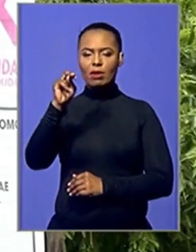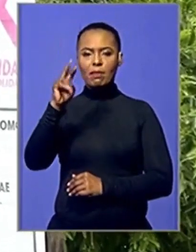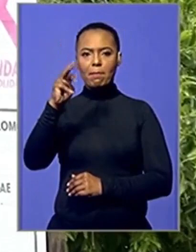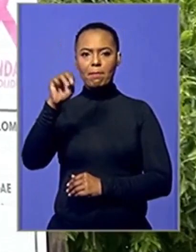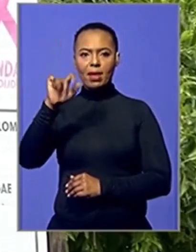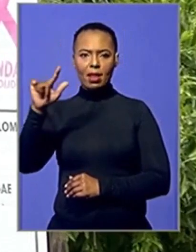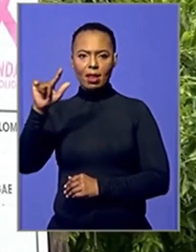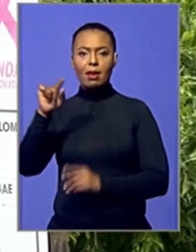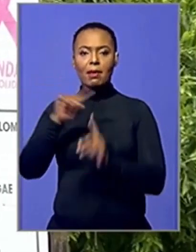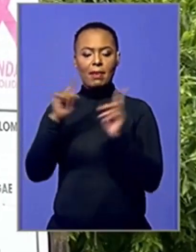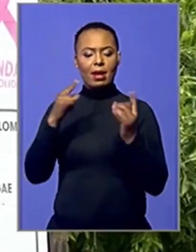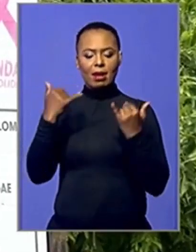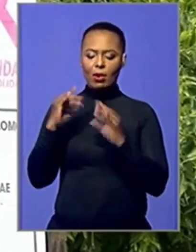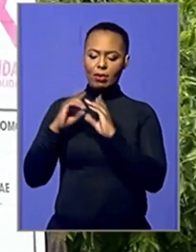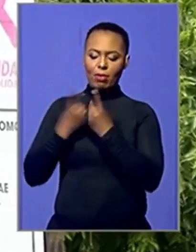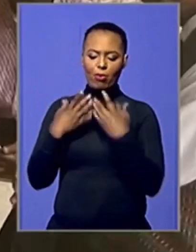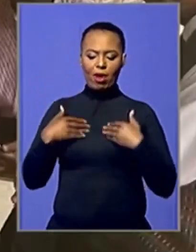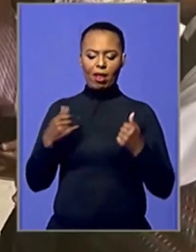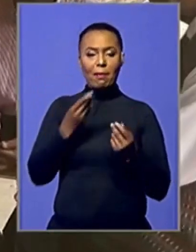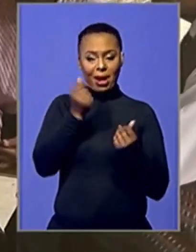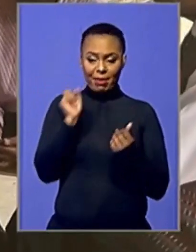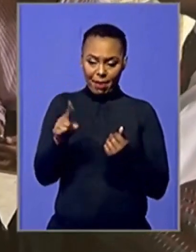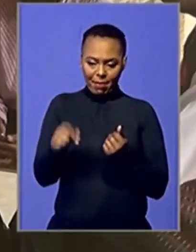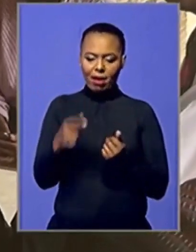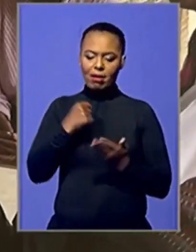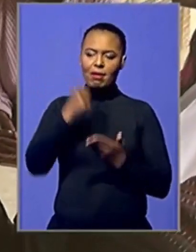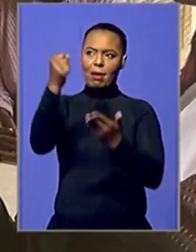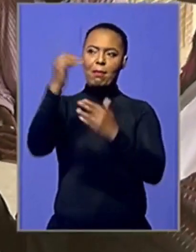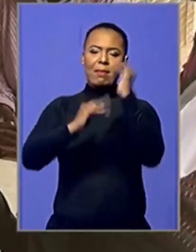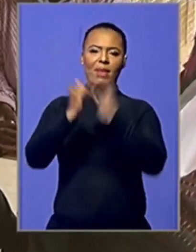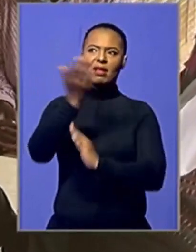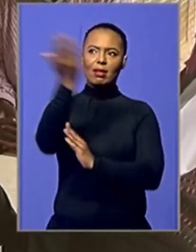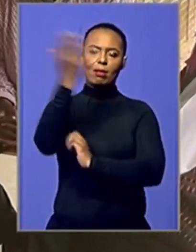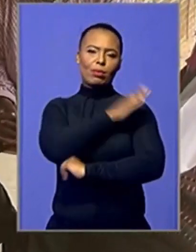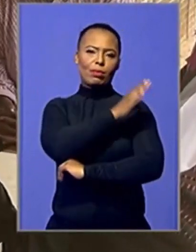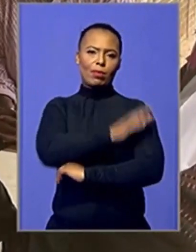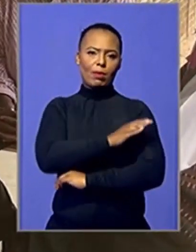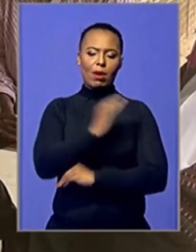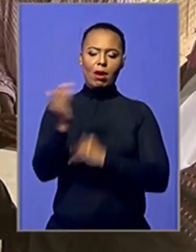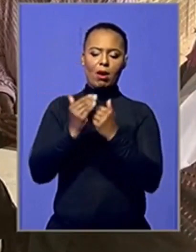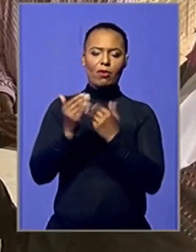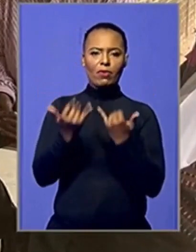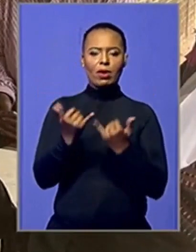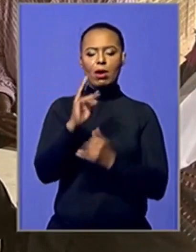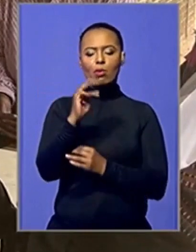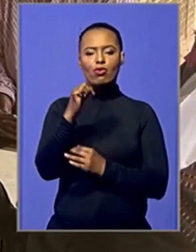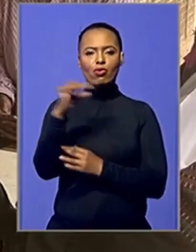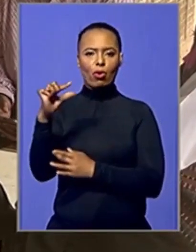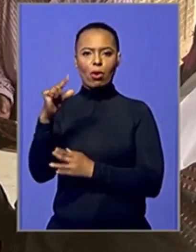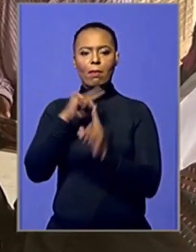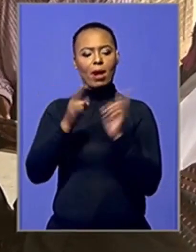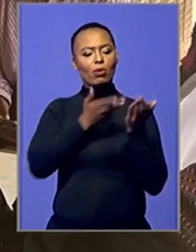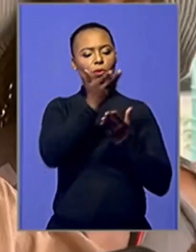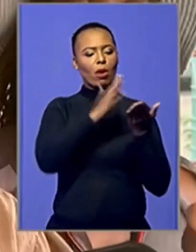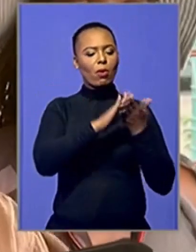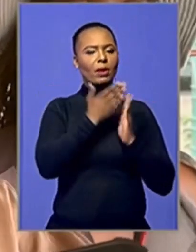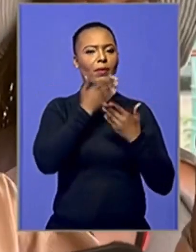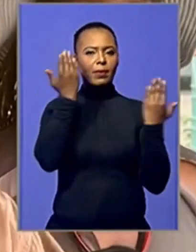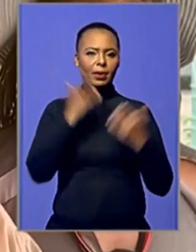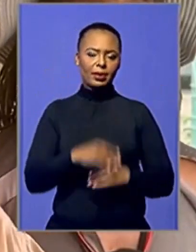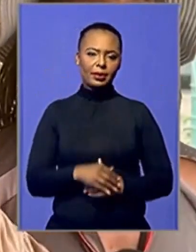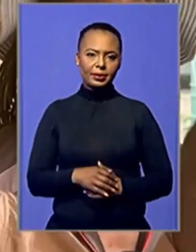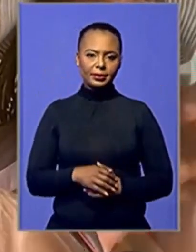ya maphelo e tšea mašeleng ao gomme e laela gore go agiwe tliliniki ka motseng wa kgauswinyana wa Makurung ntle le go rerišana le bona. Ge